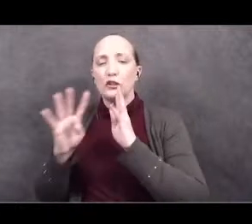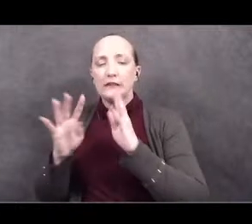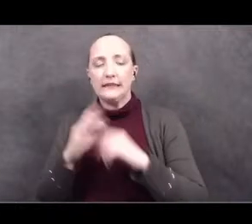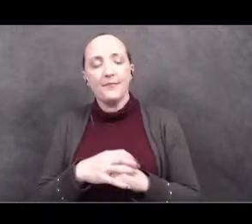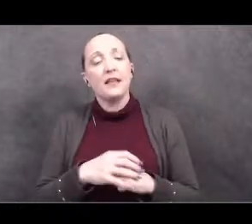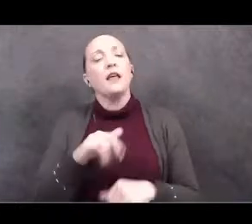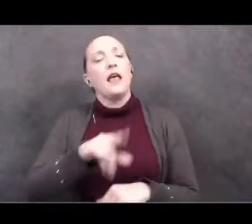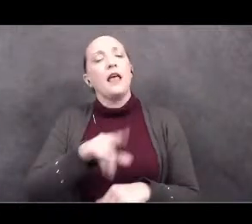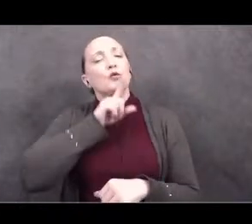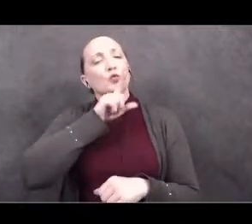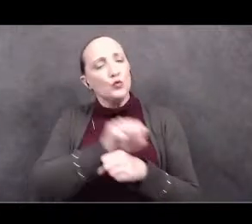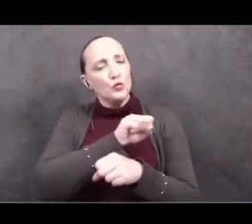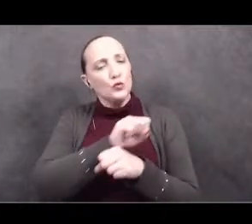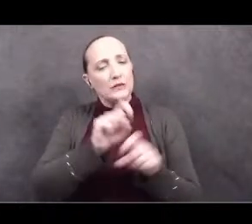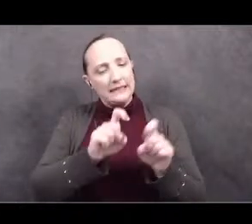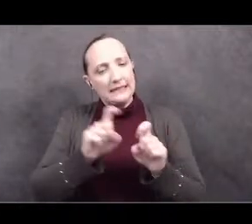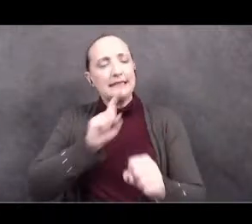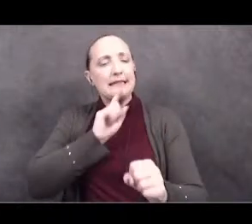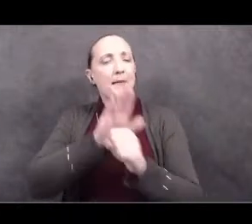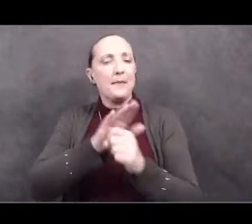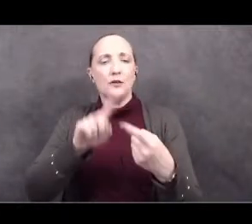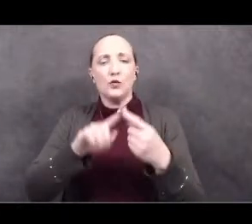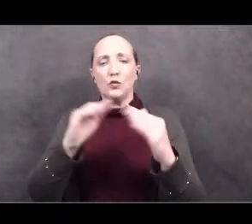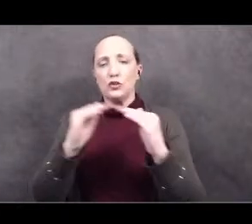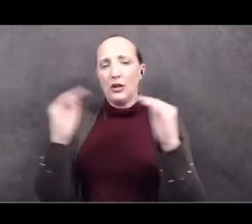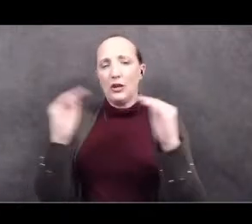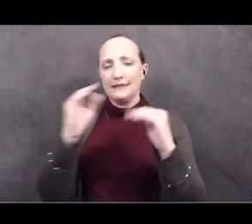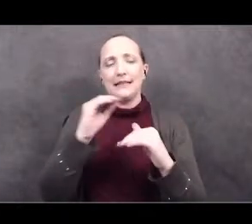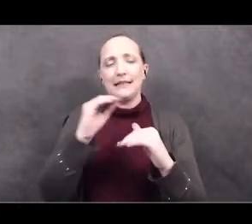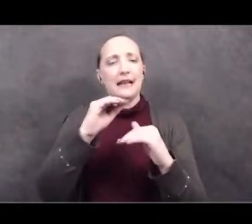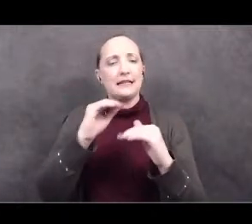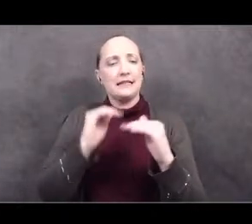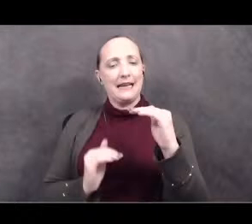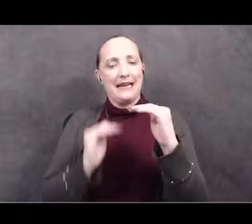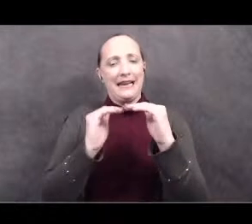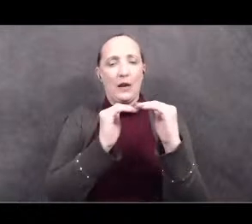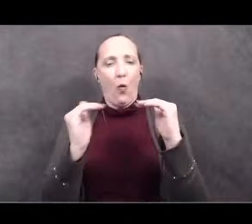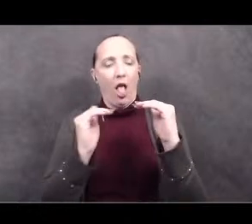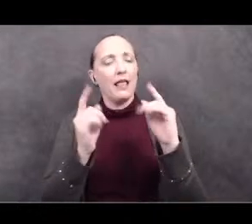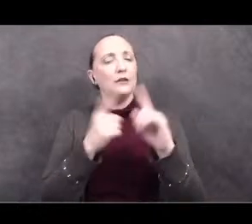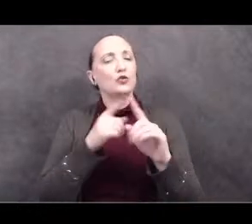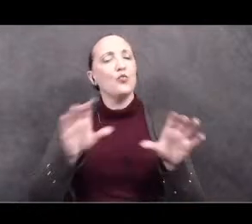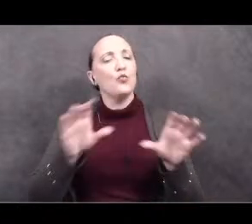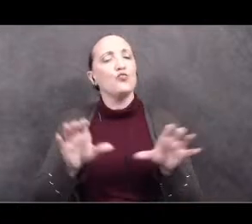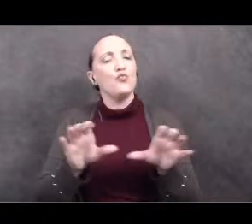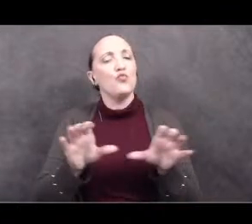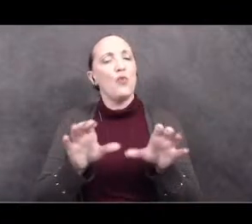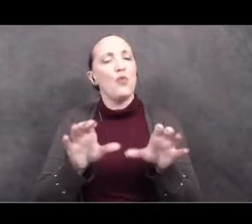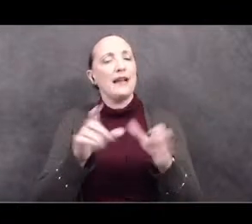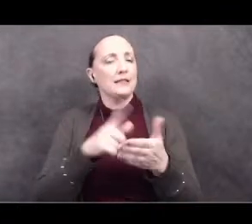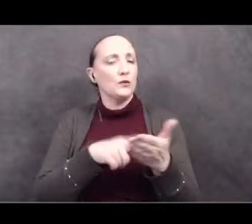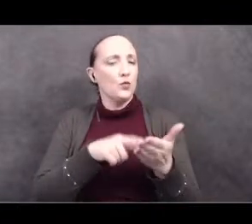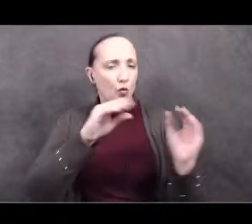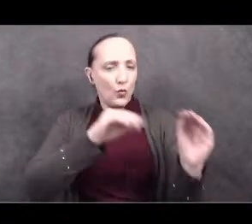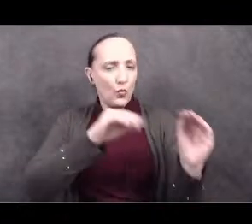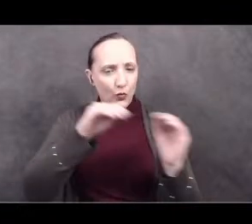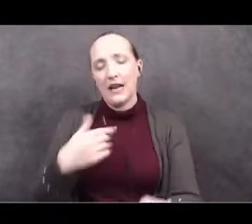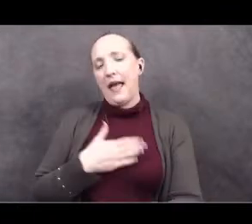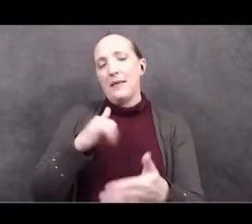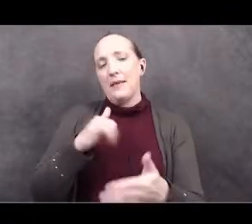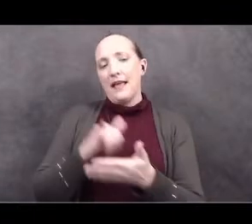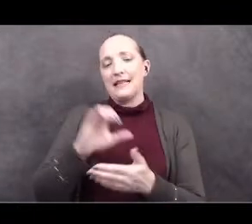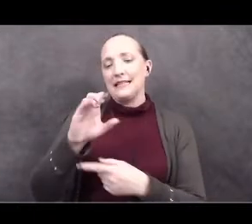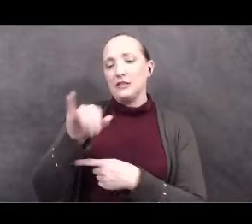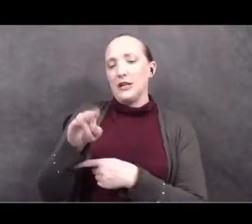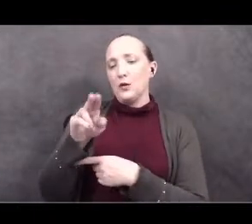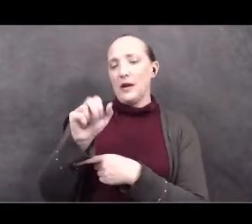commitment to Justice and equality practice practicing What You Preach I am happy that cjusd is working to practice what it preaches even in